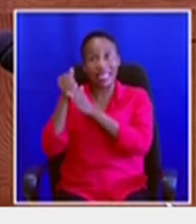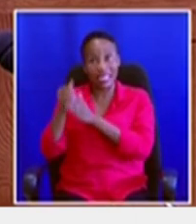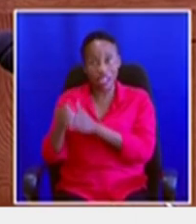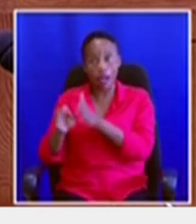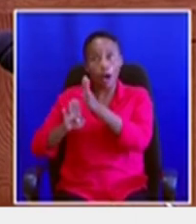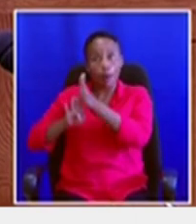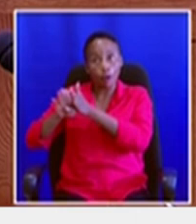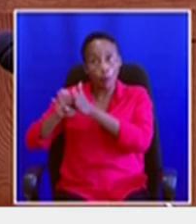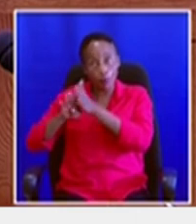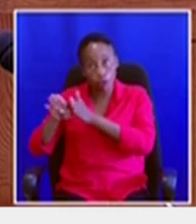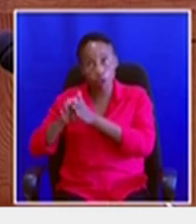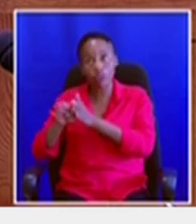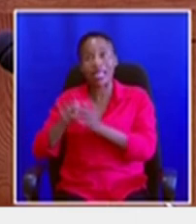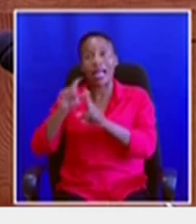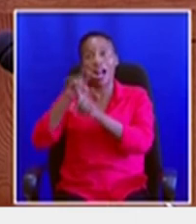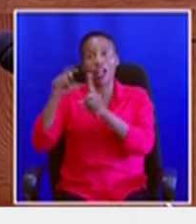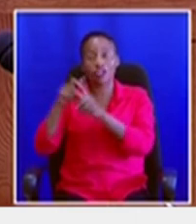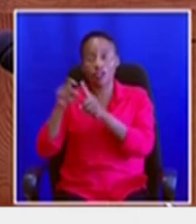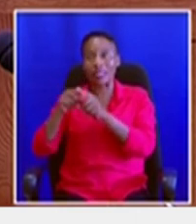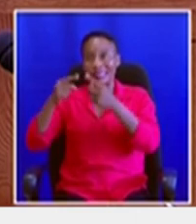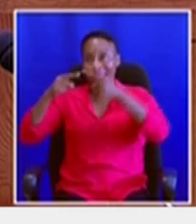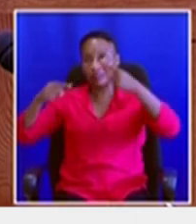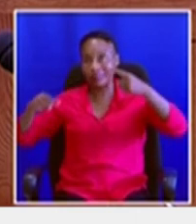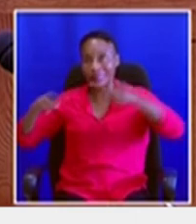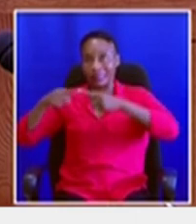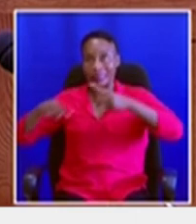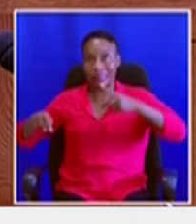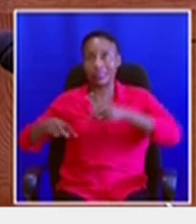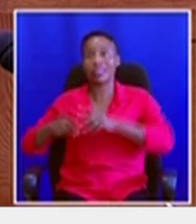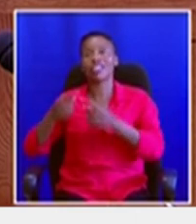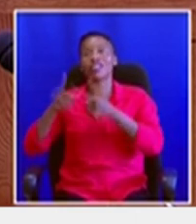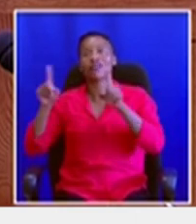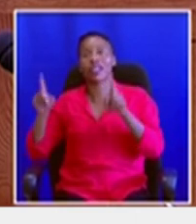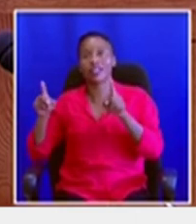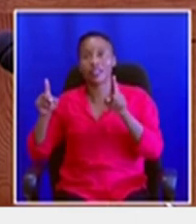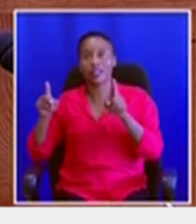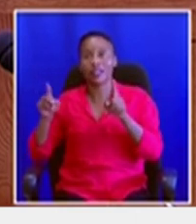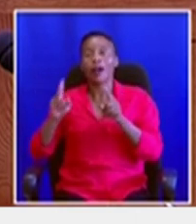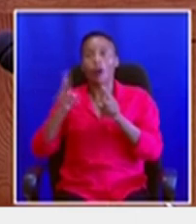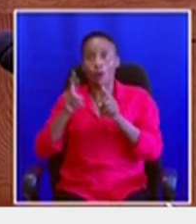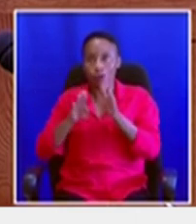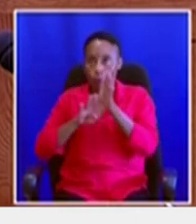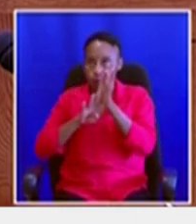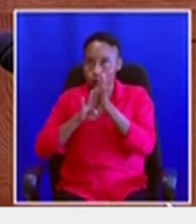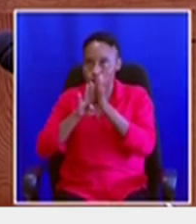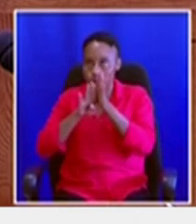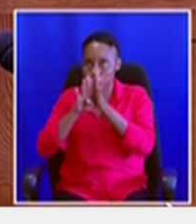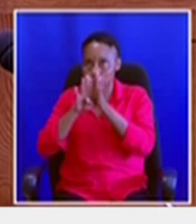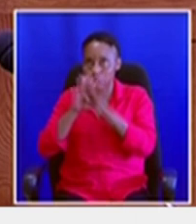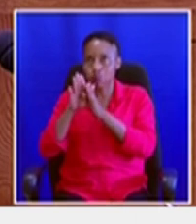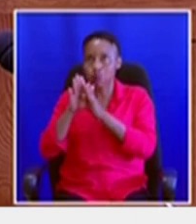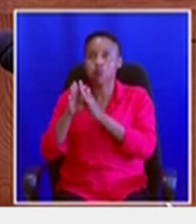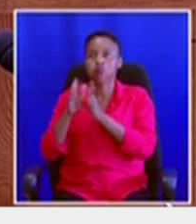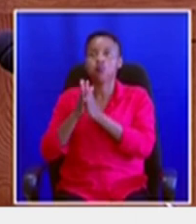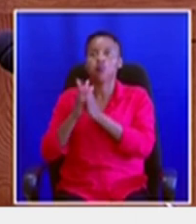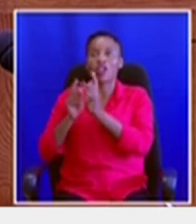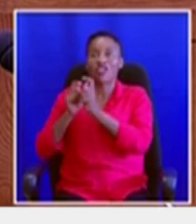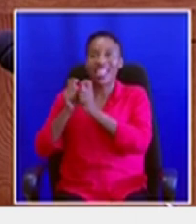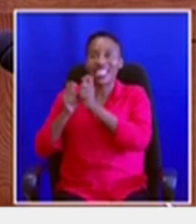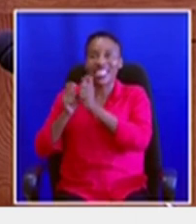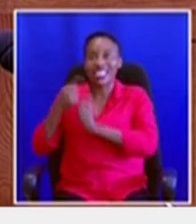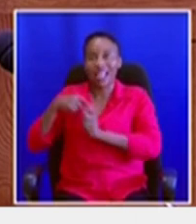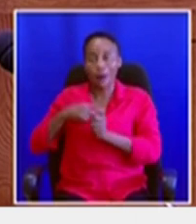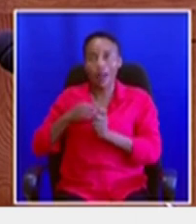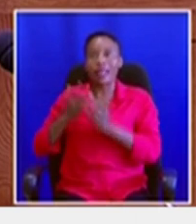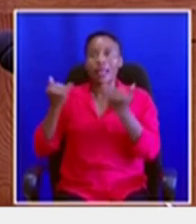safeguard the cultural practices and advance our traditions that have held our